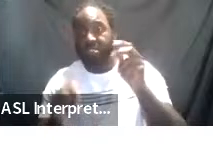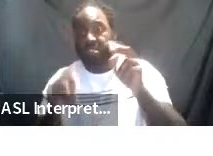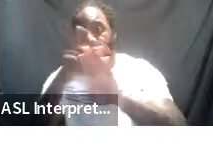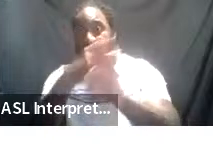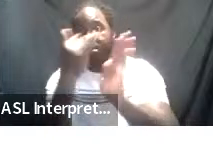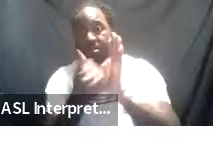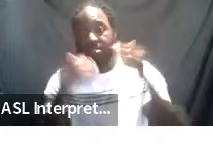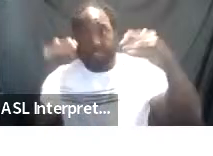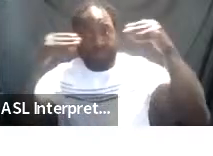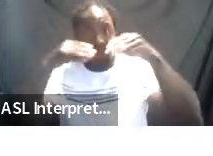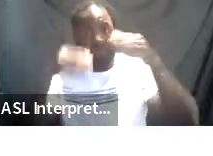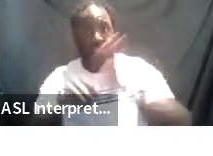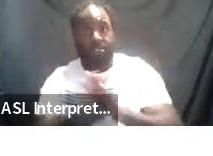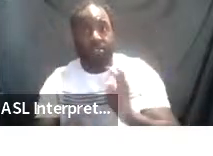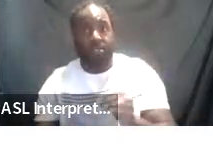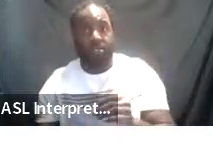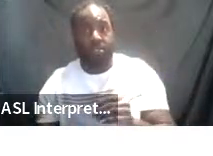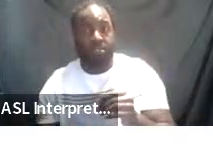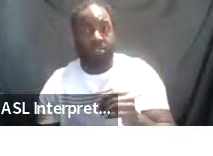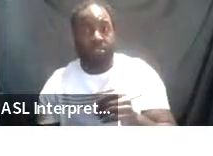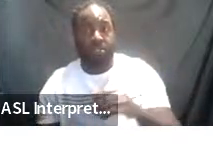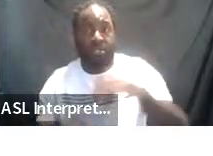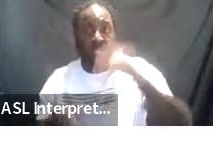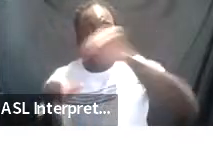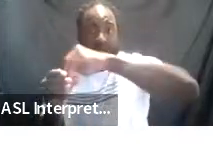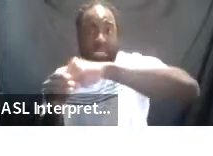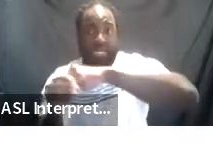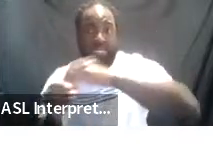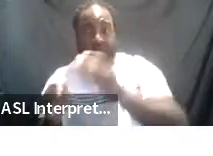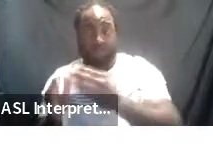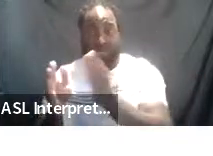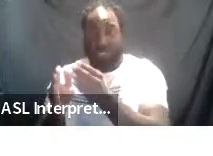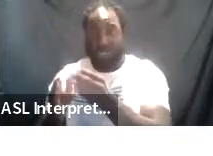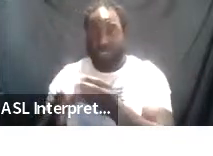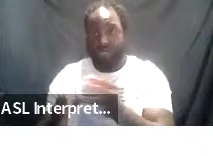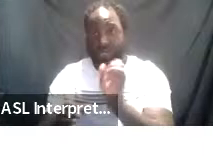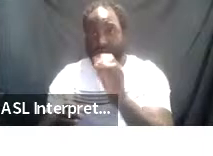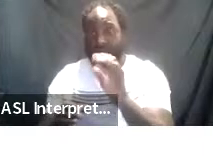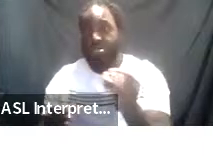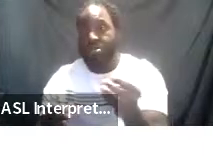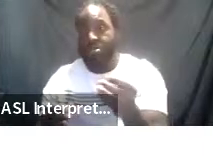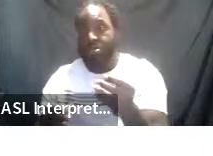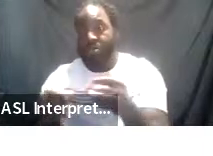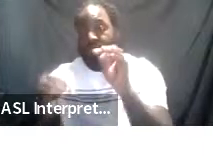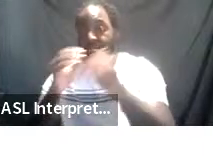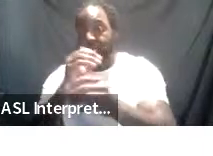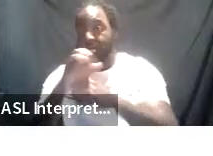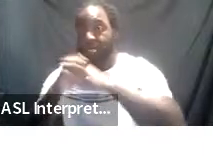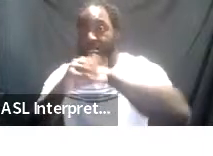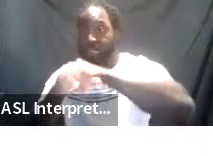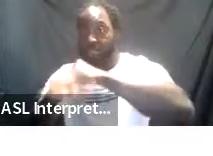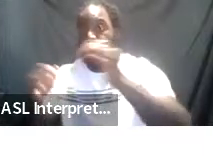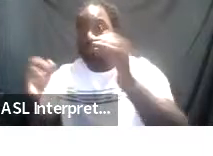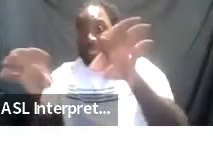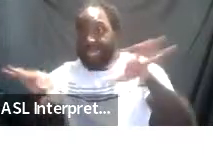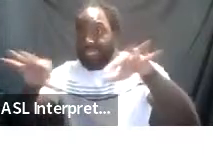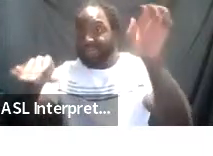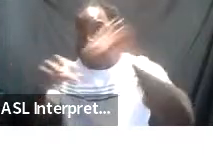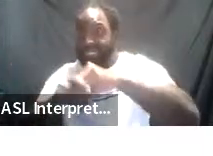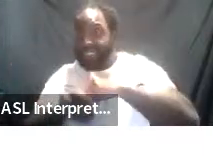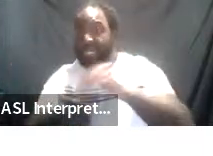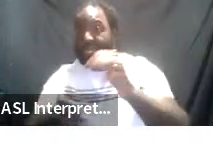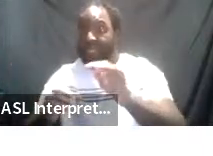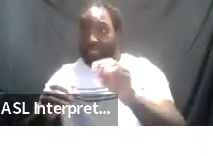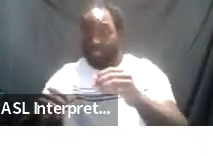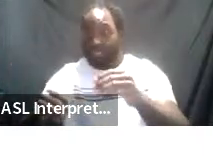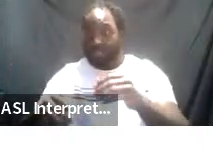focused on the interior of the spaces, so the kinds of commercial activities that are permitted within a space. If they want